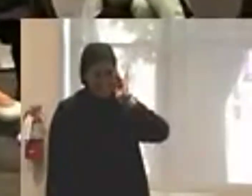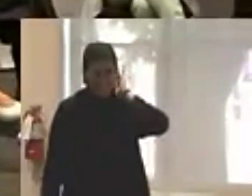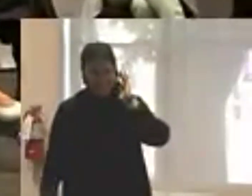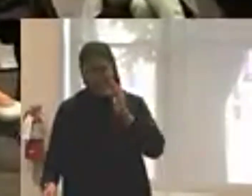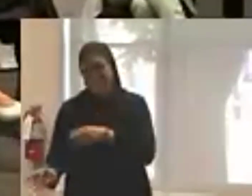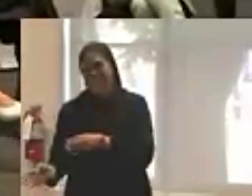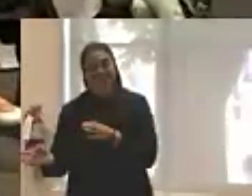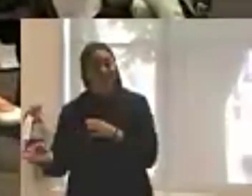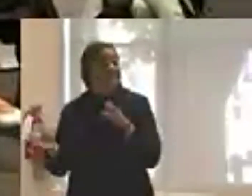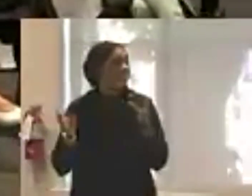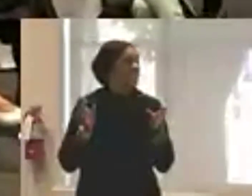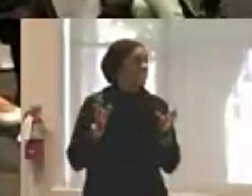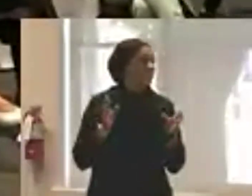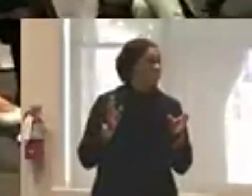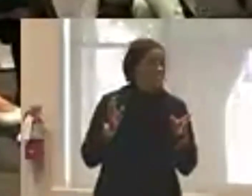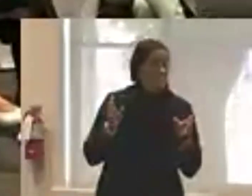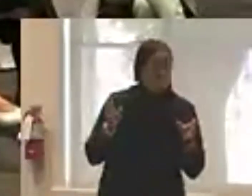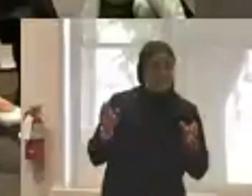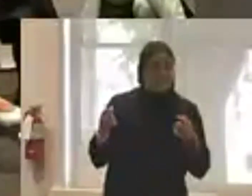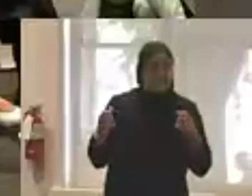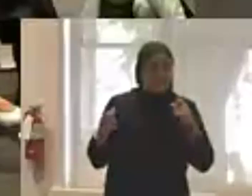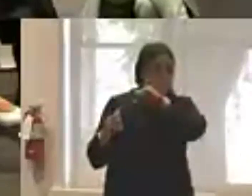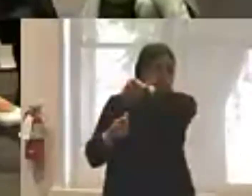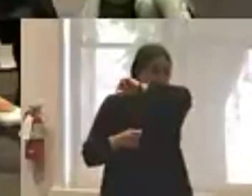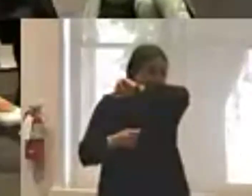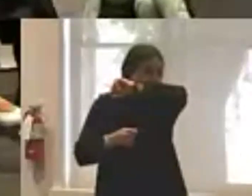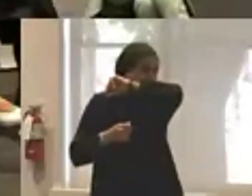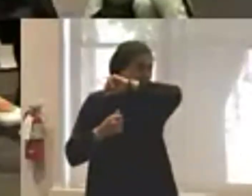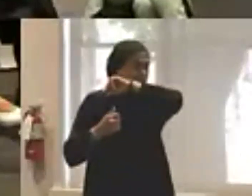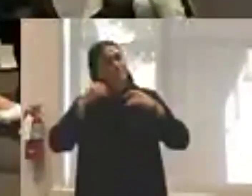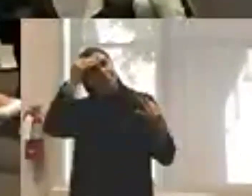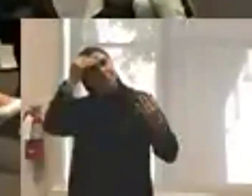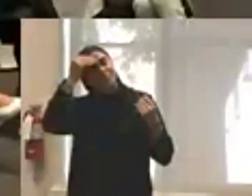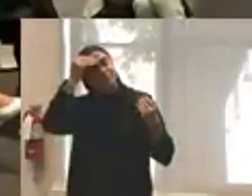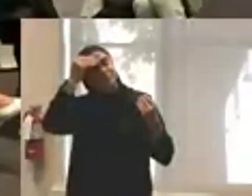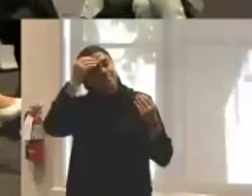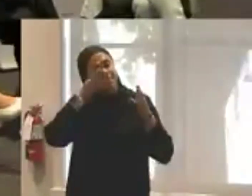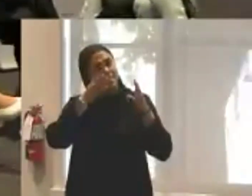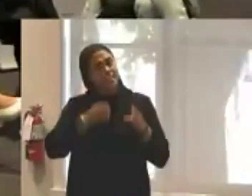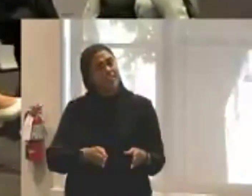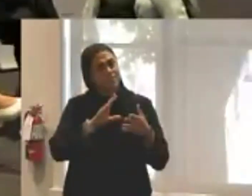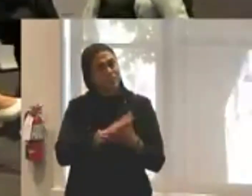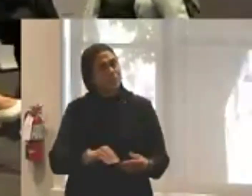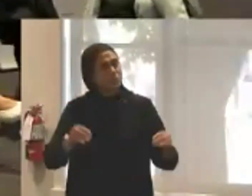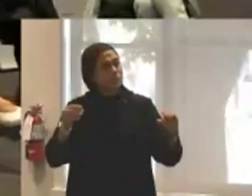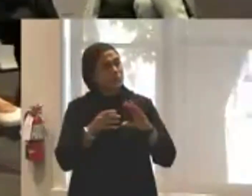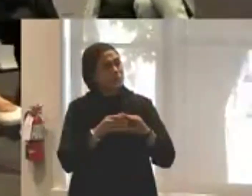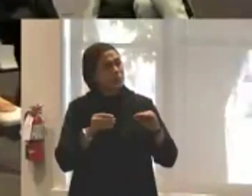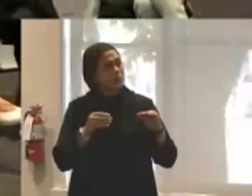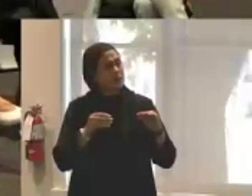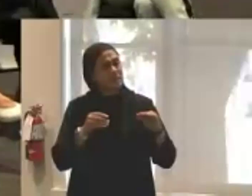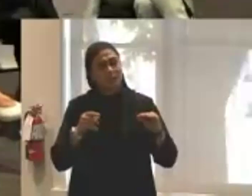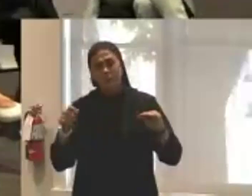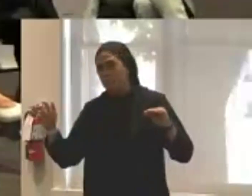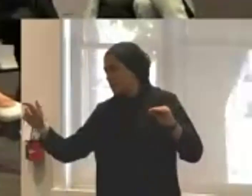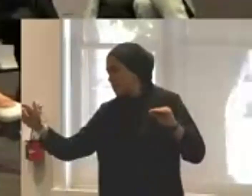I think I was gonna talk about an individual story, and then when Victor started sharing it, the cogs started turning